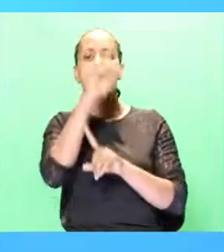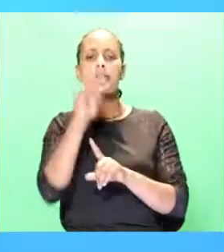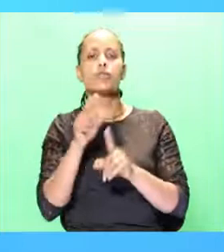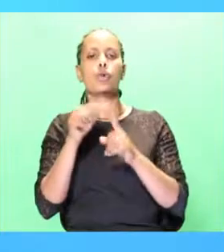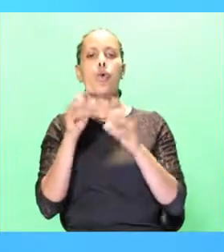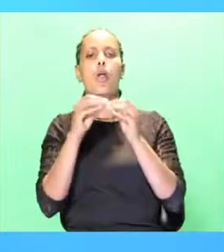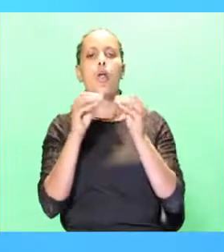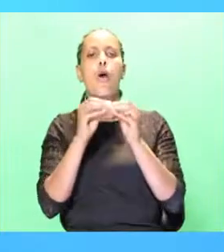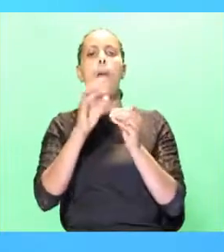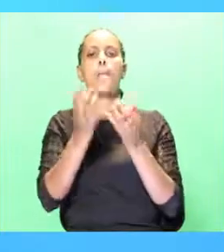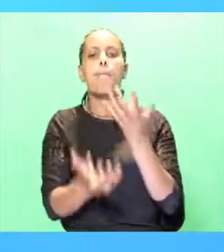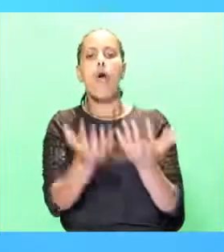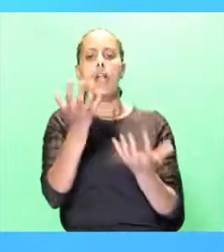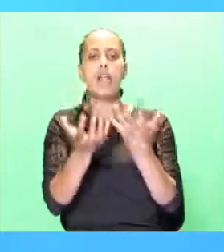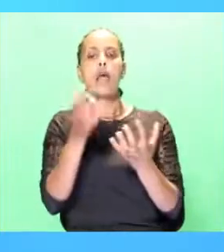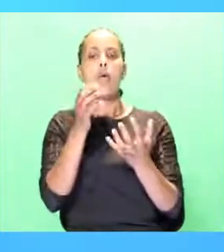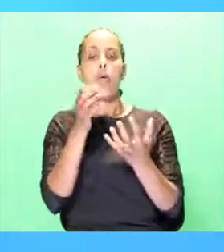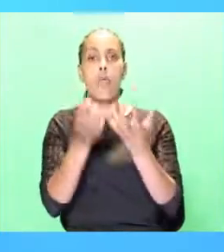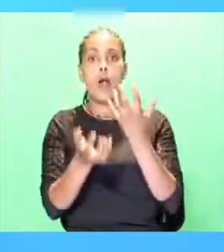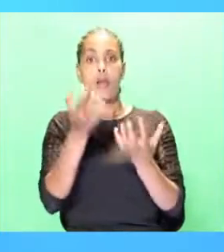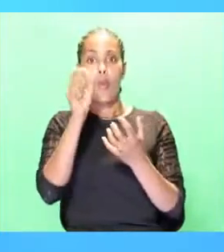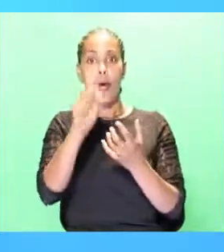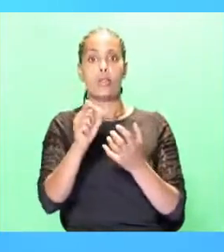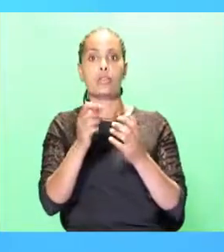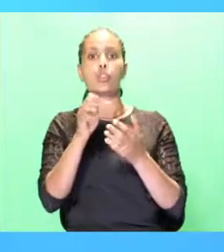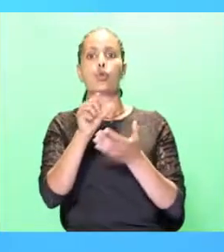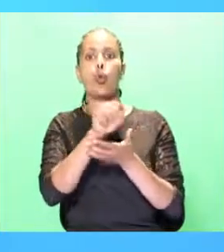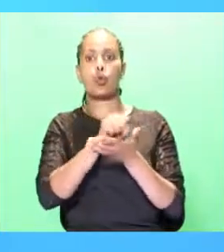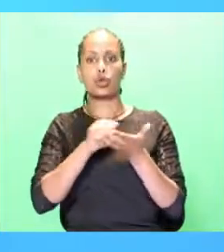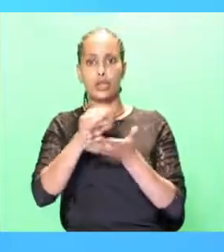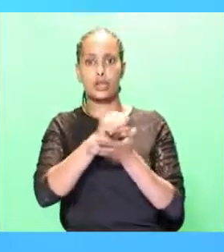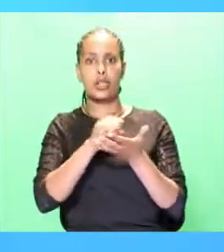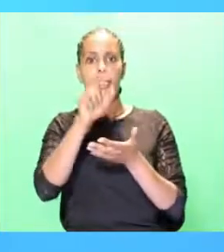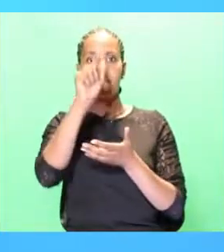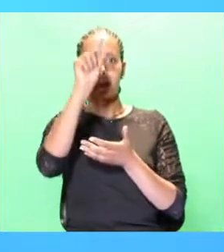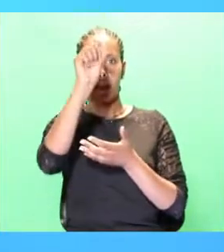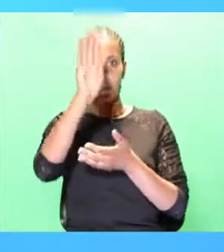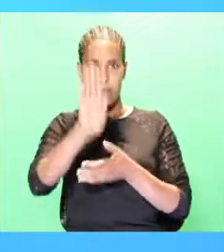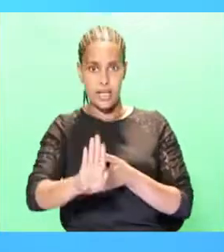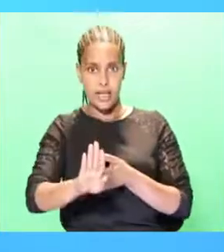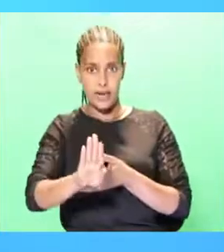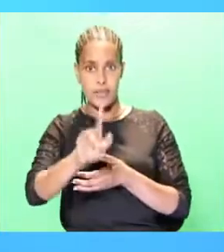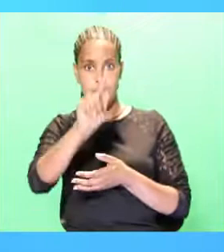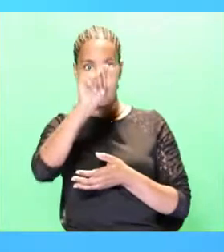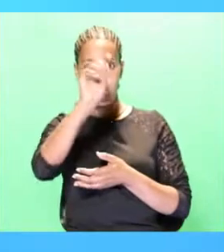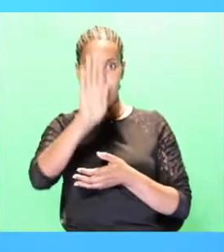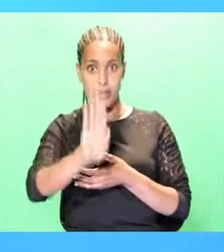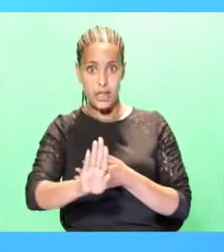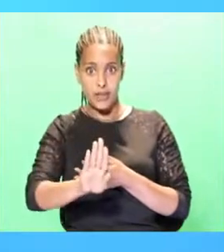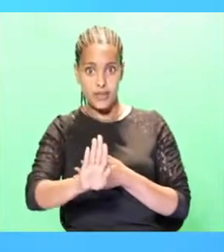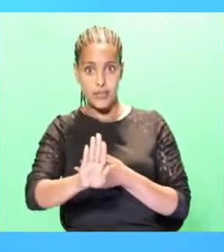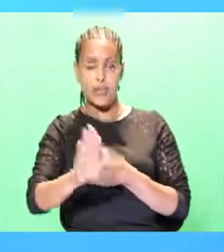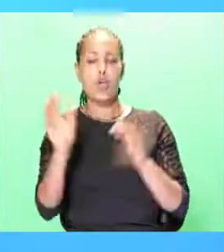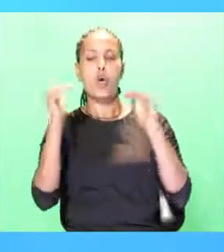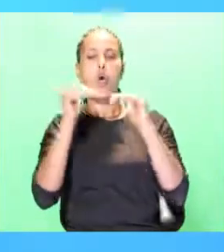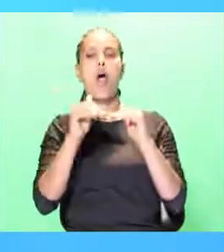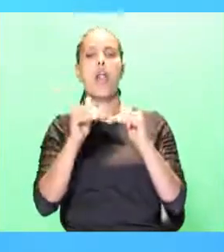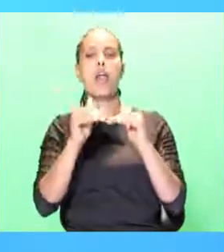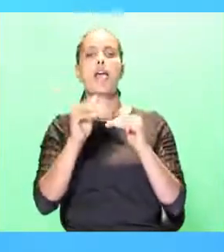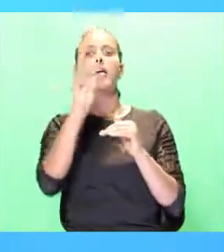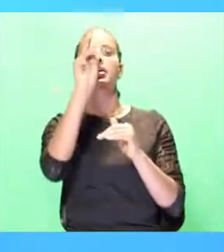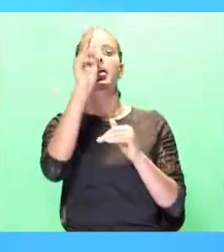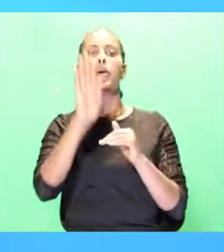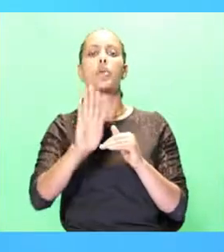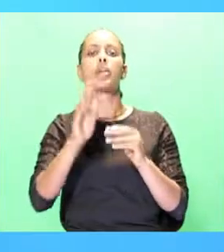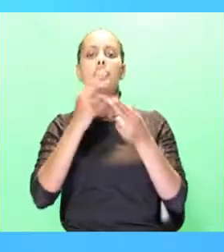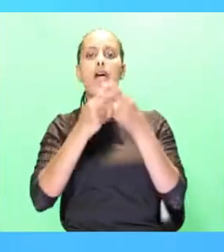calculate boiling point of the solution. TB, boiling point of the solution equal Kb